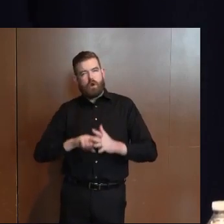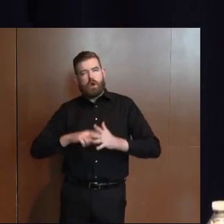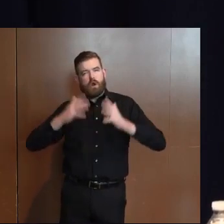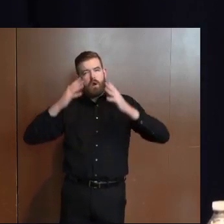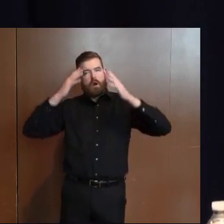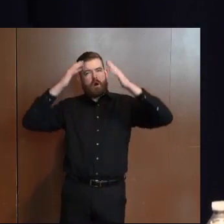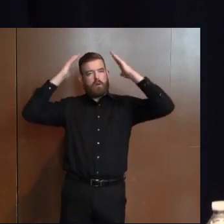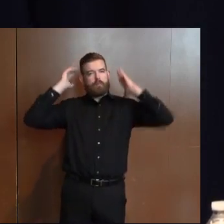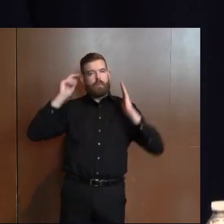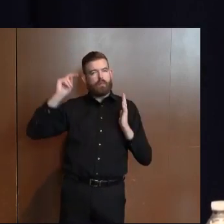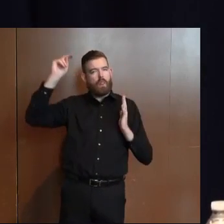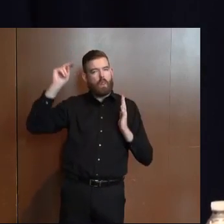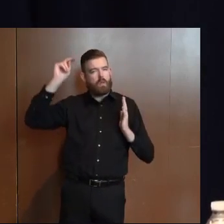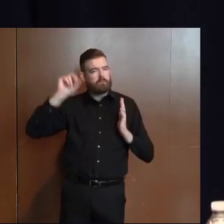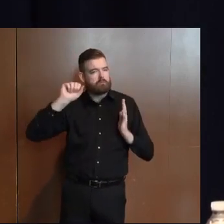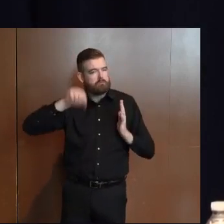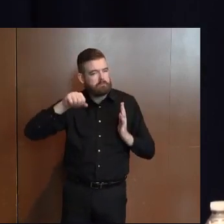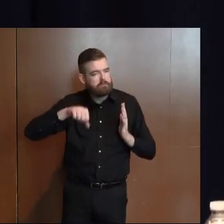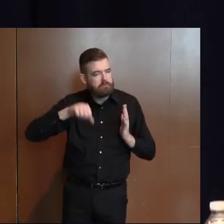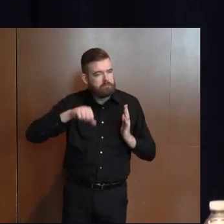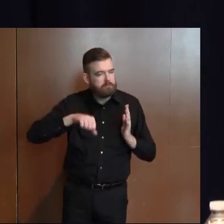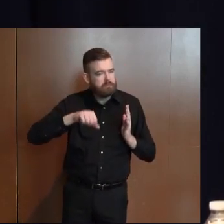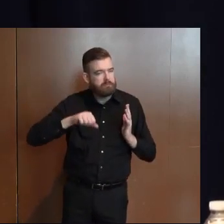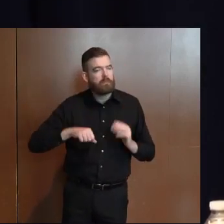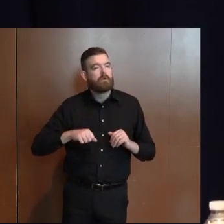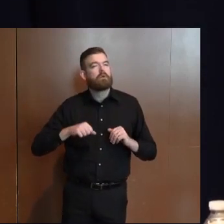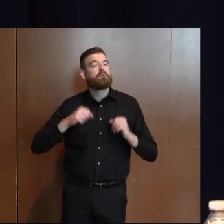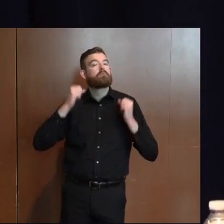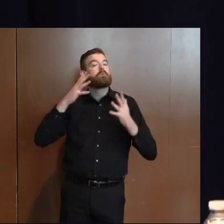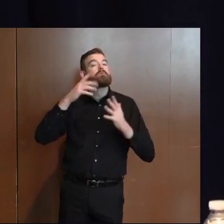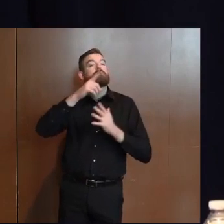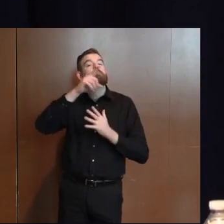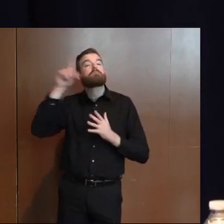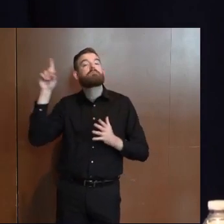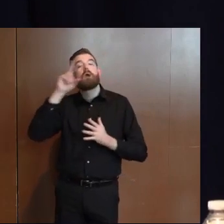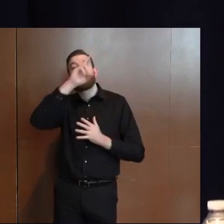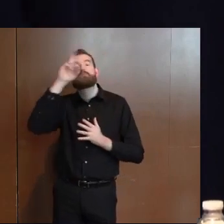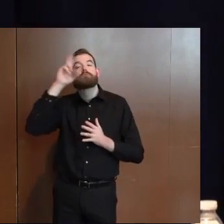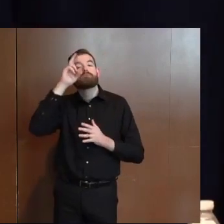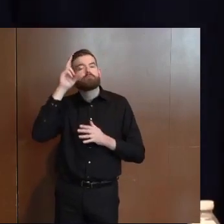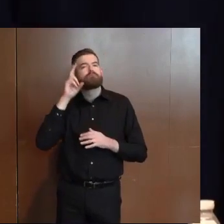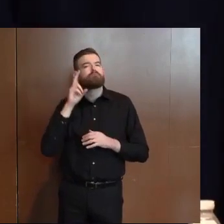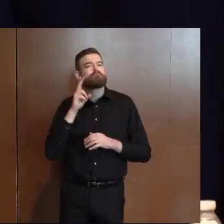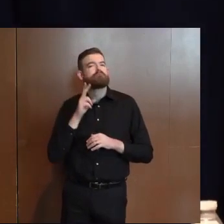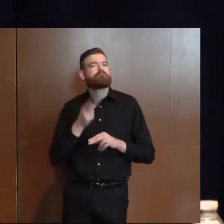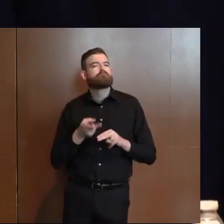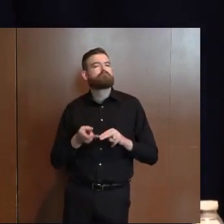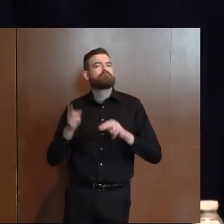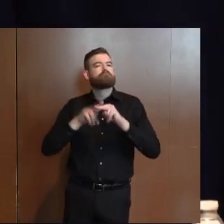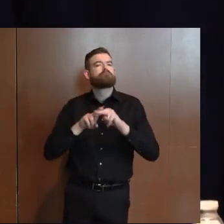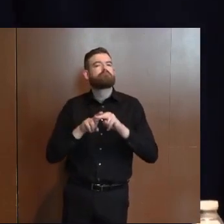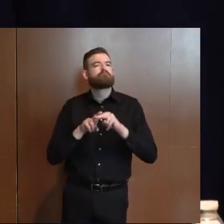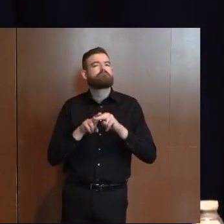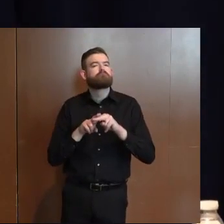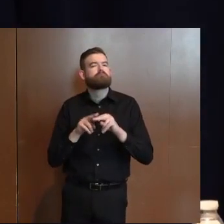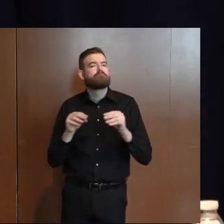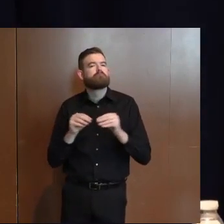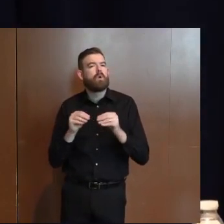that many of the hospitals have increased their critical care complement I can give you an example